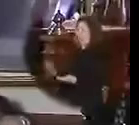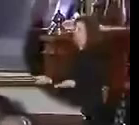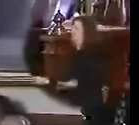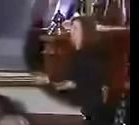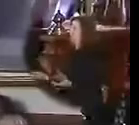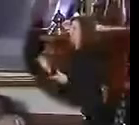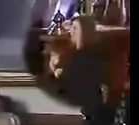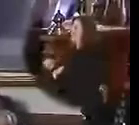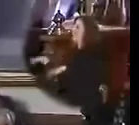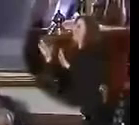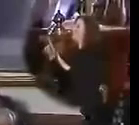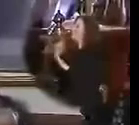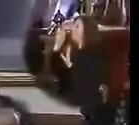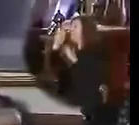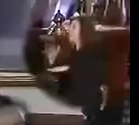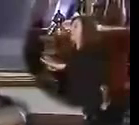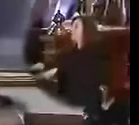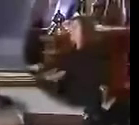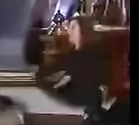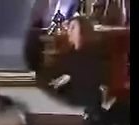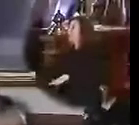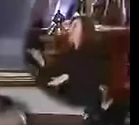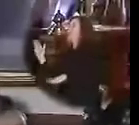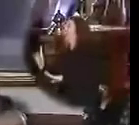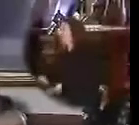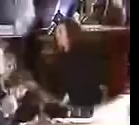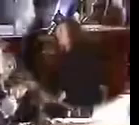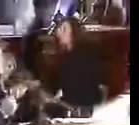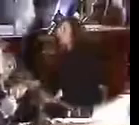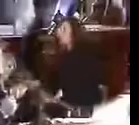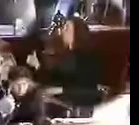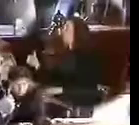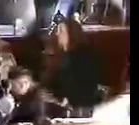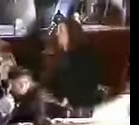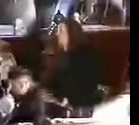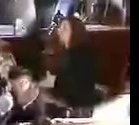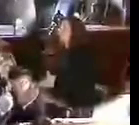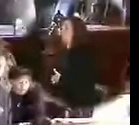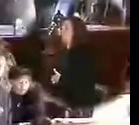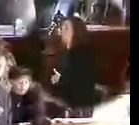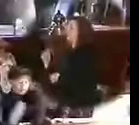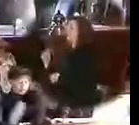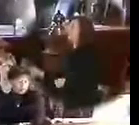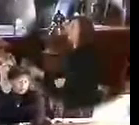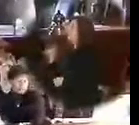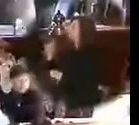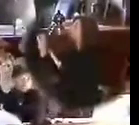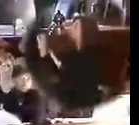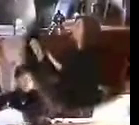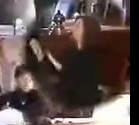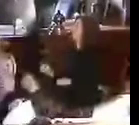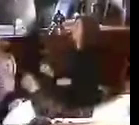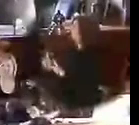sacrifice. You're focusing on your children, your grandchildren, and the children and grandchildren of the state of Texas. And it's a wonderful